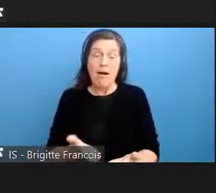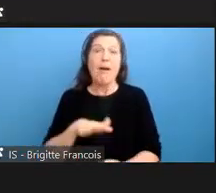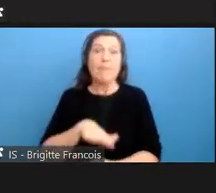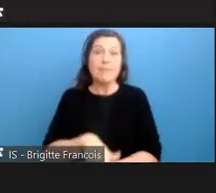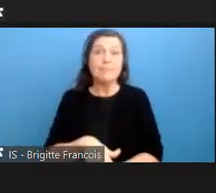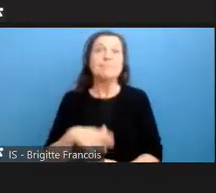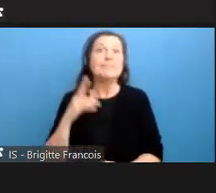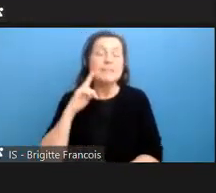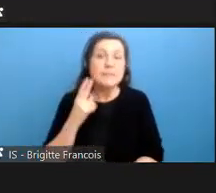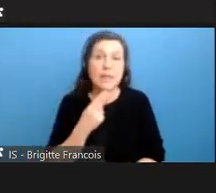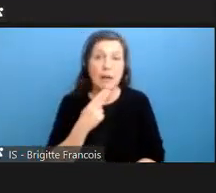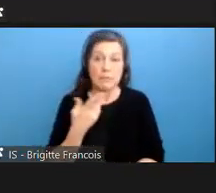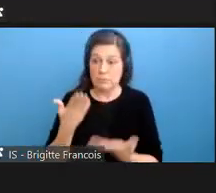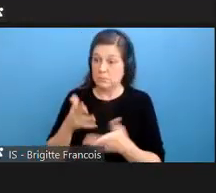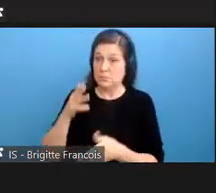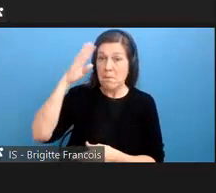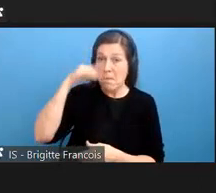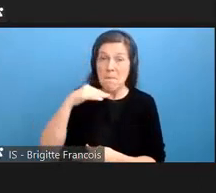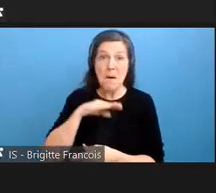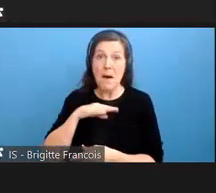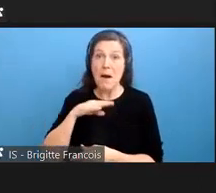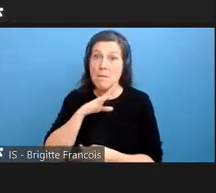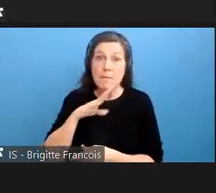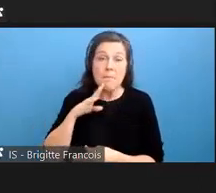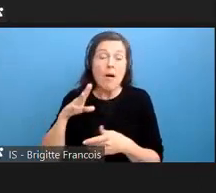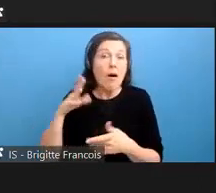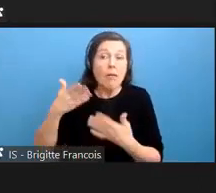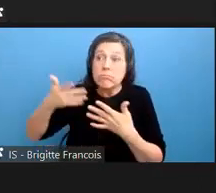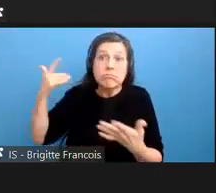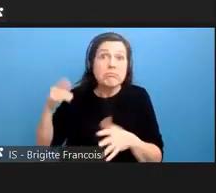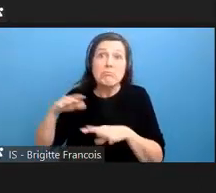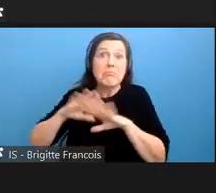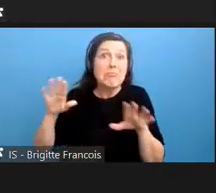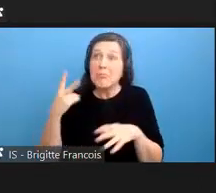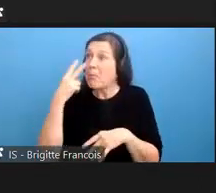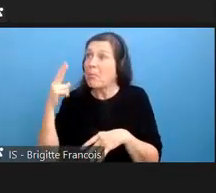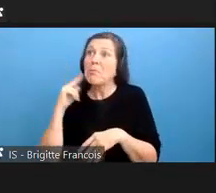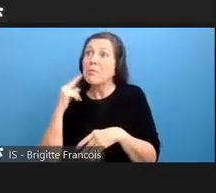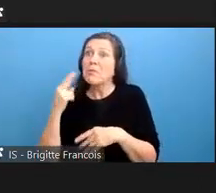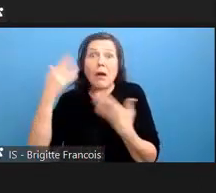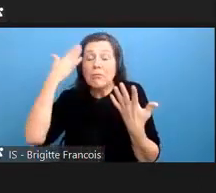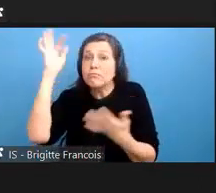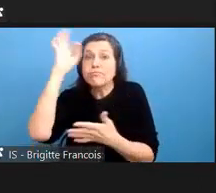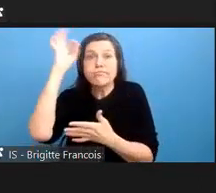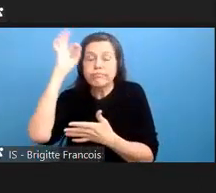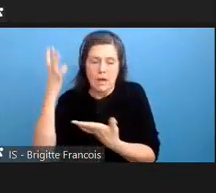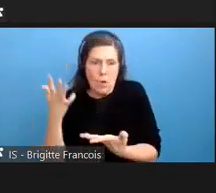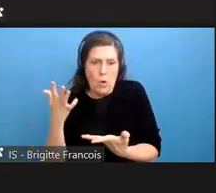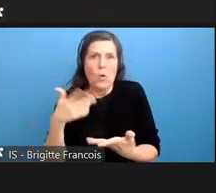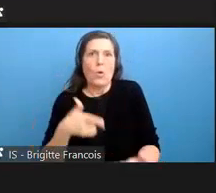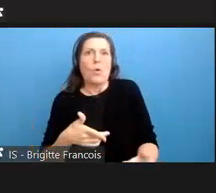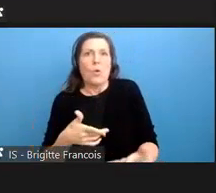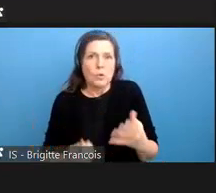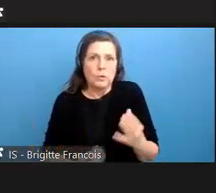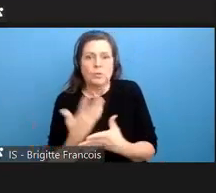have never before met a deaf person, and now they've got a deaf child to look after, and they need a massive support to actually build